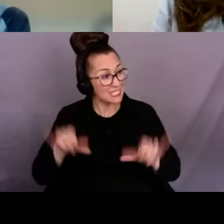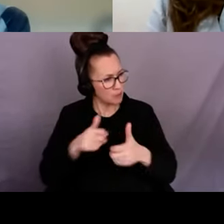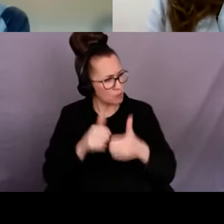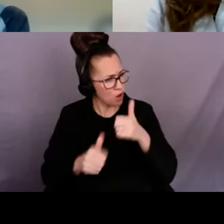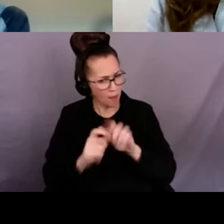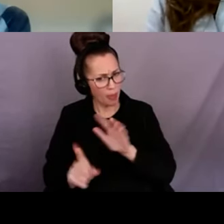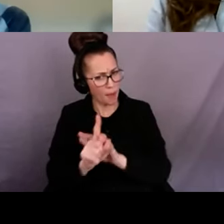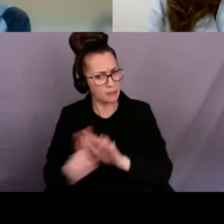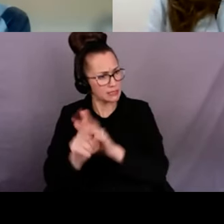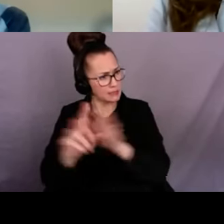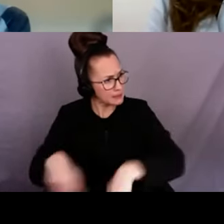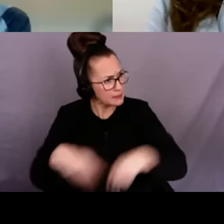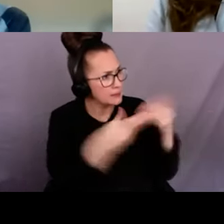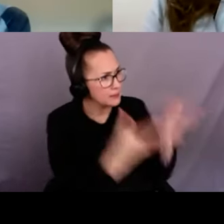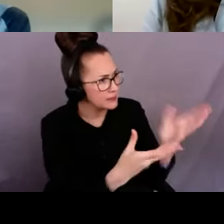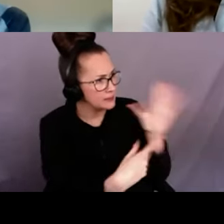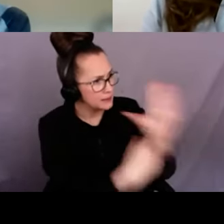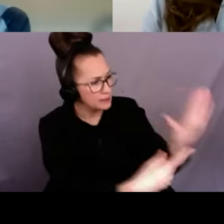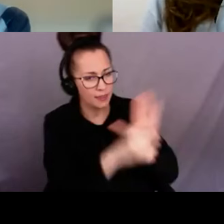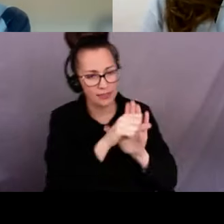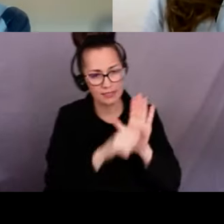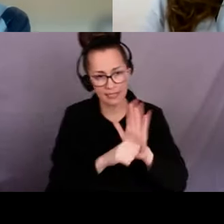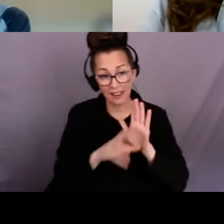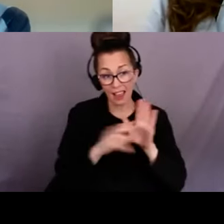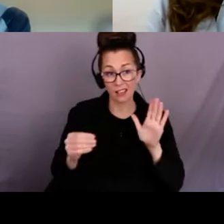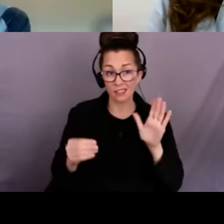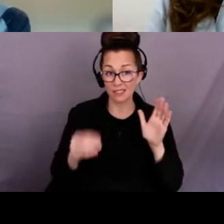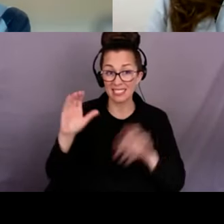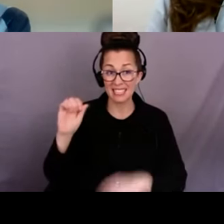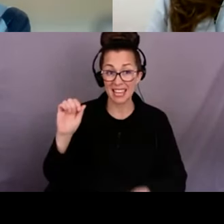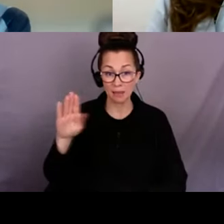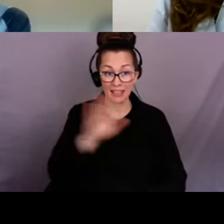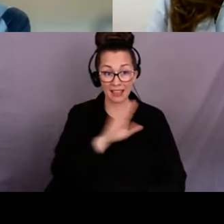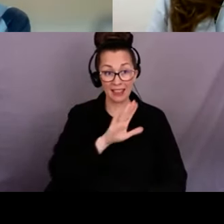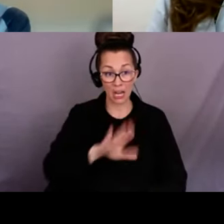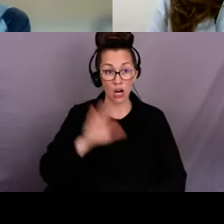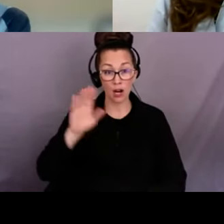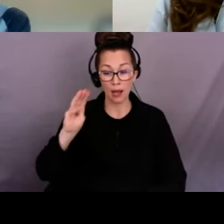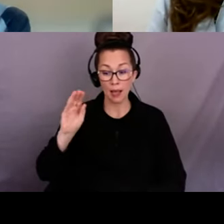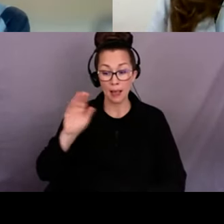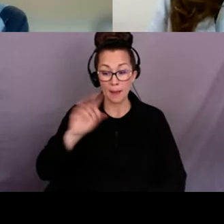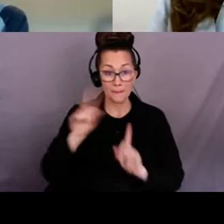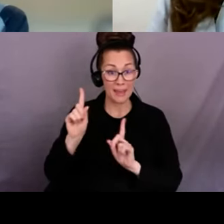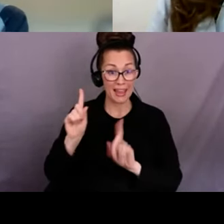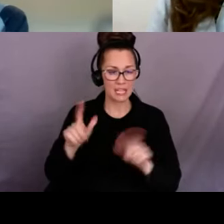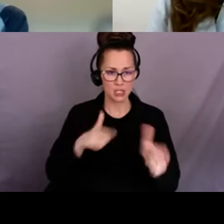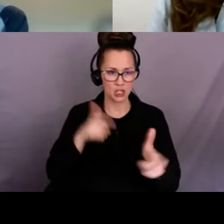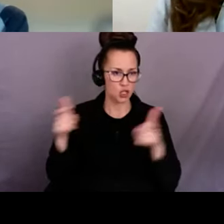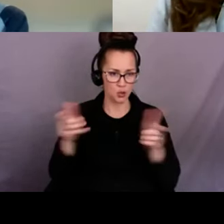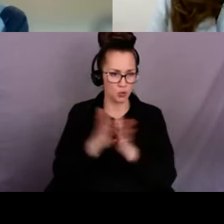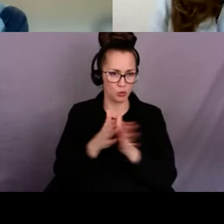obviously violations of individual rights. The CAB's mandate is enormously broad. They were created by